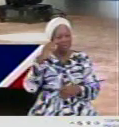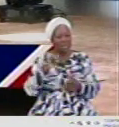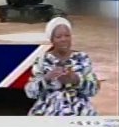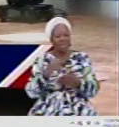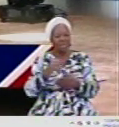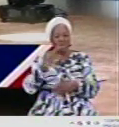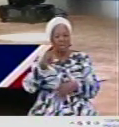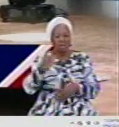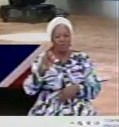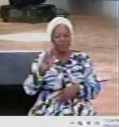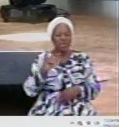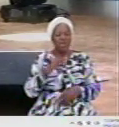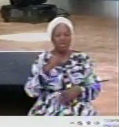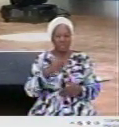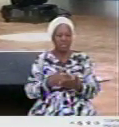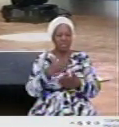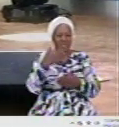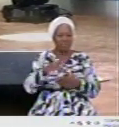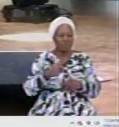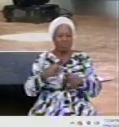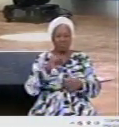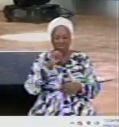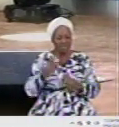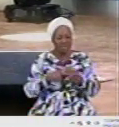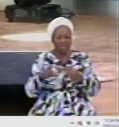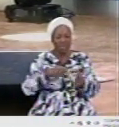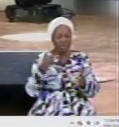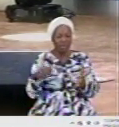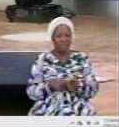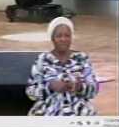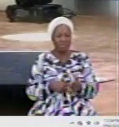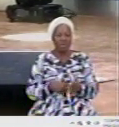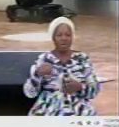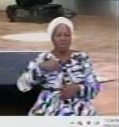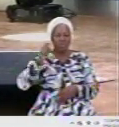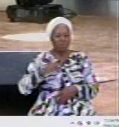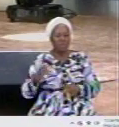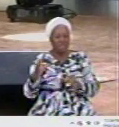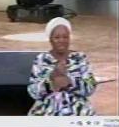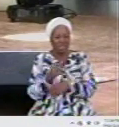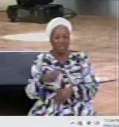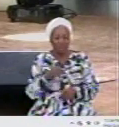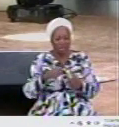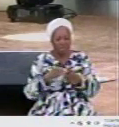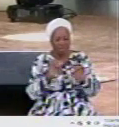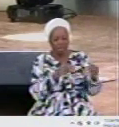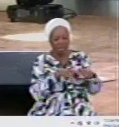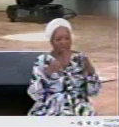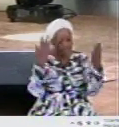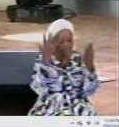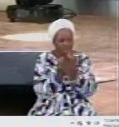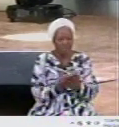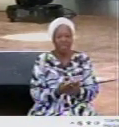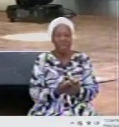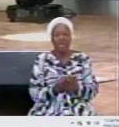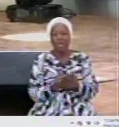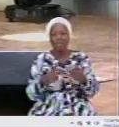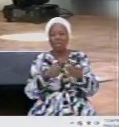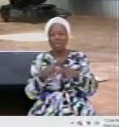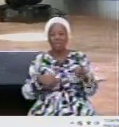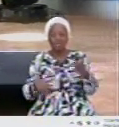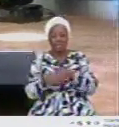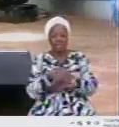he will not escape this. And so he put him in prison. The day he was